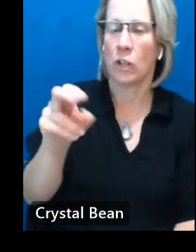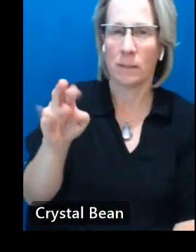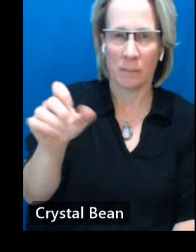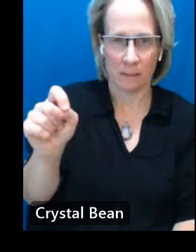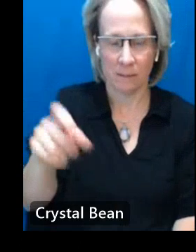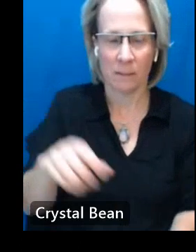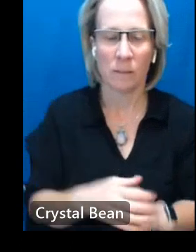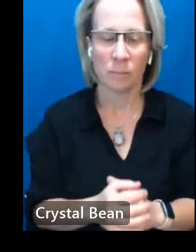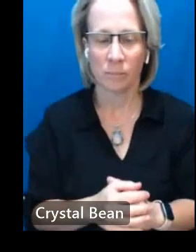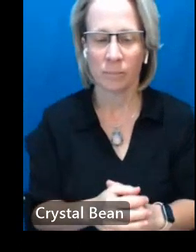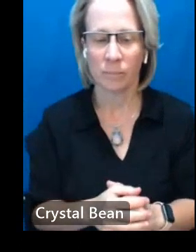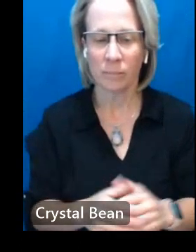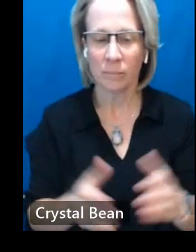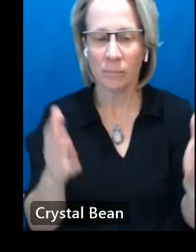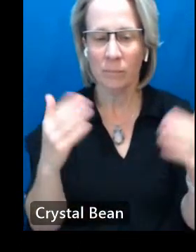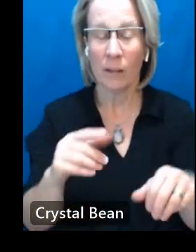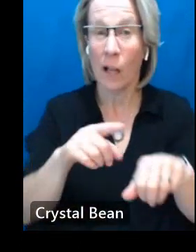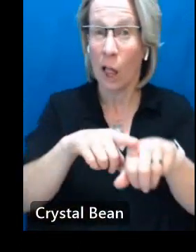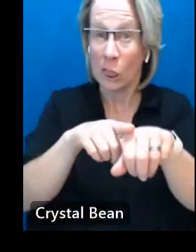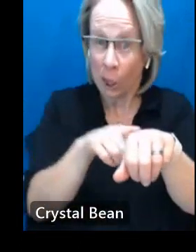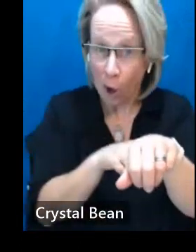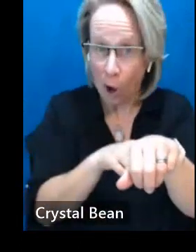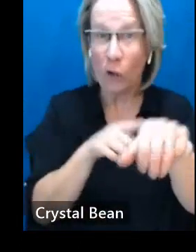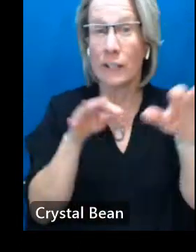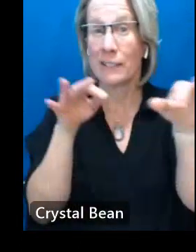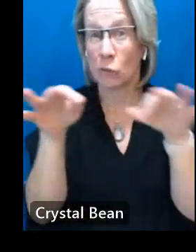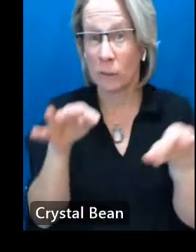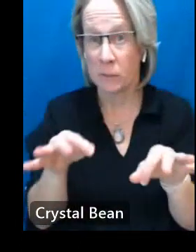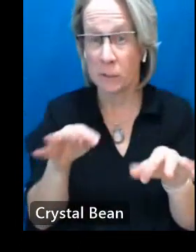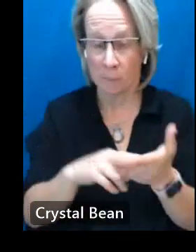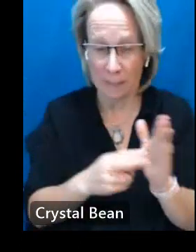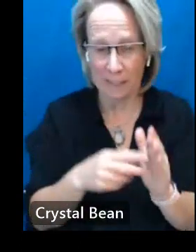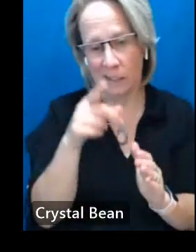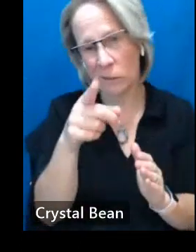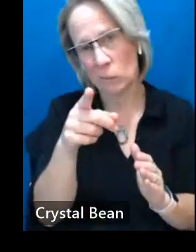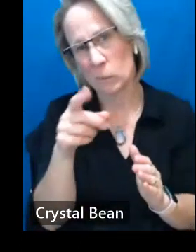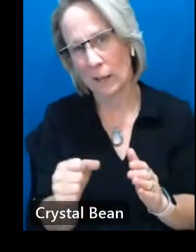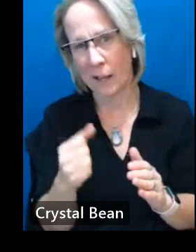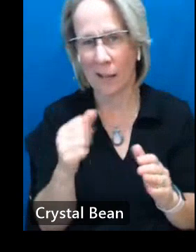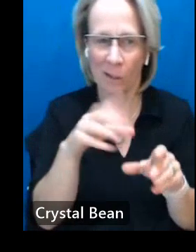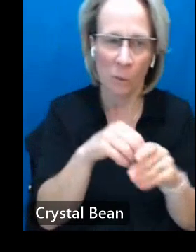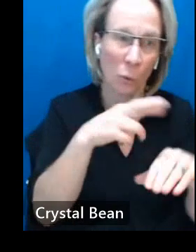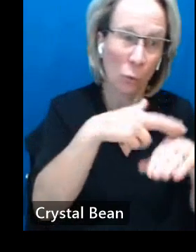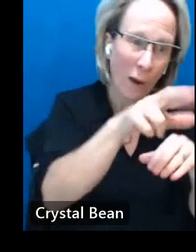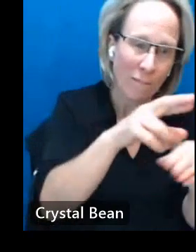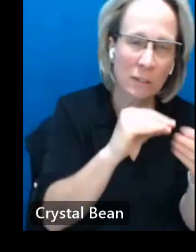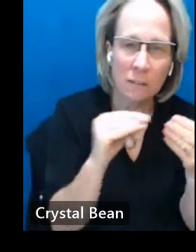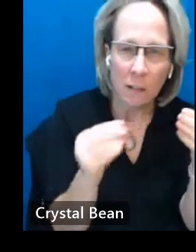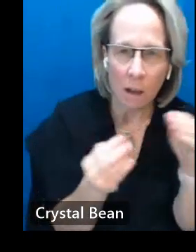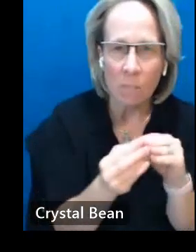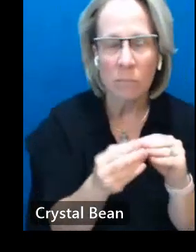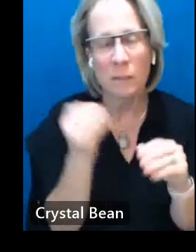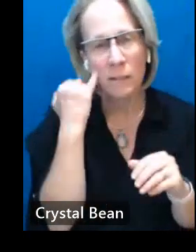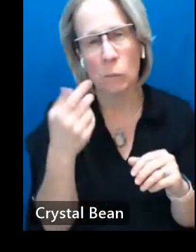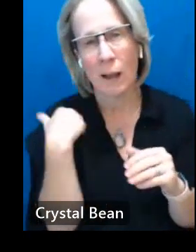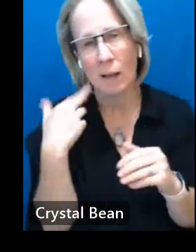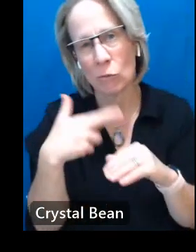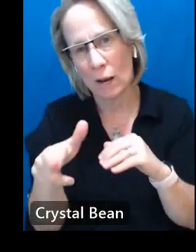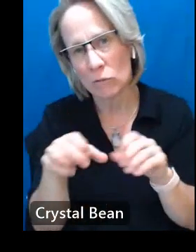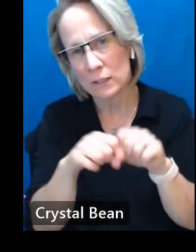here you can describe a purpose of the journal, which includes, reference numbers, if you have some sort of reference system, or the